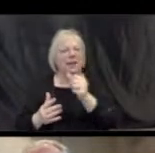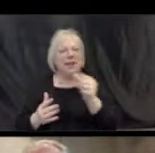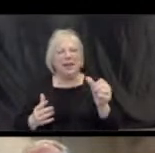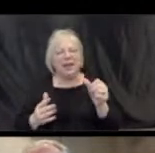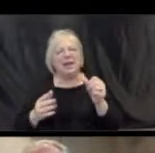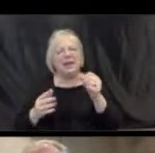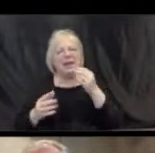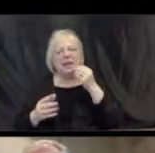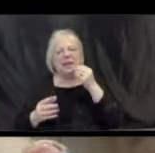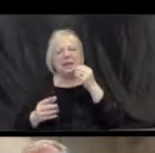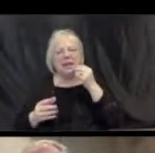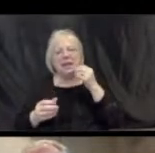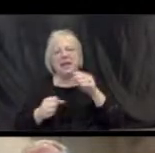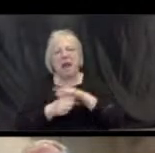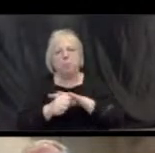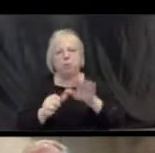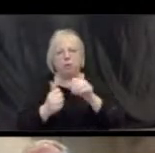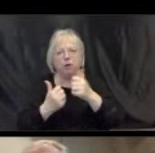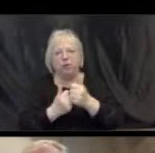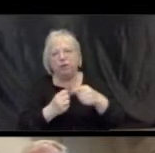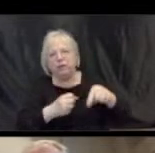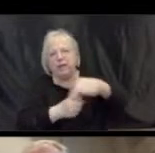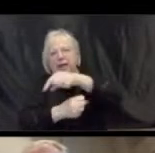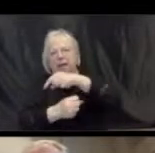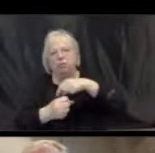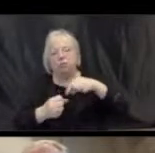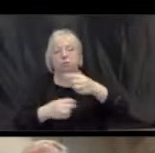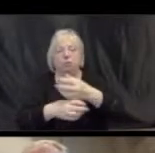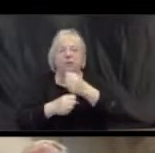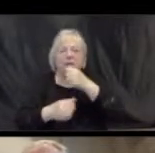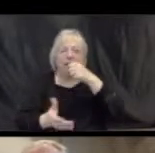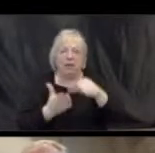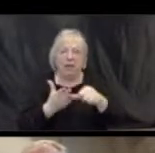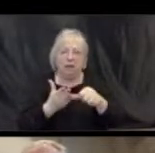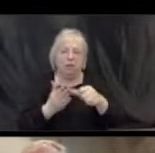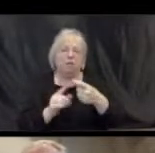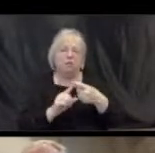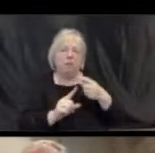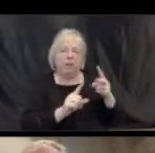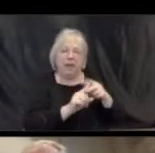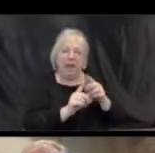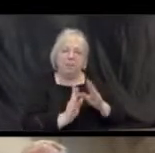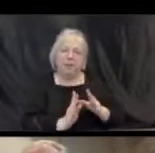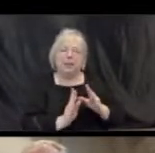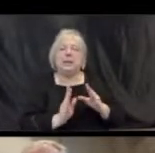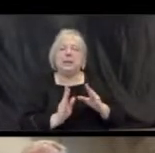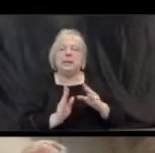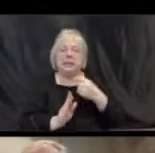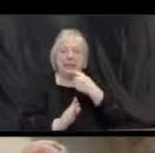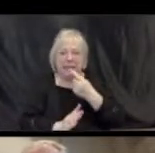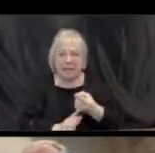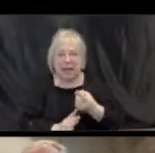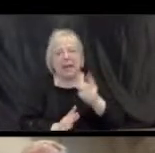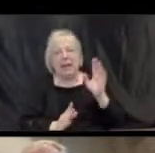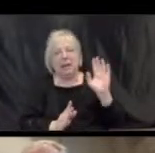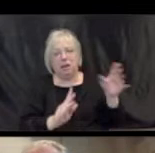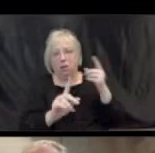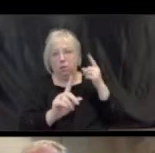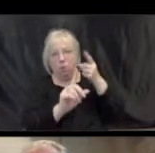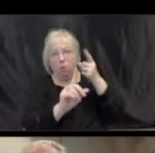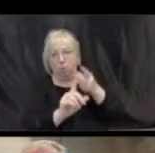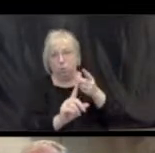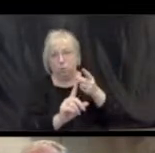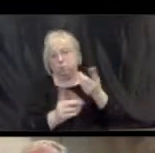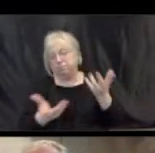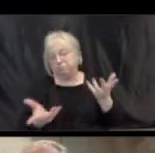receiving letters from the applicant stating what their intents are. So